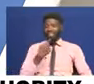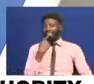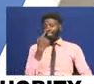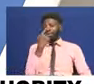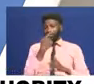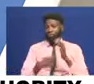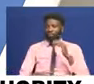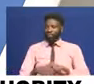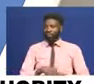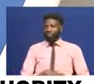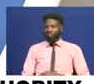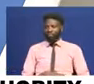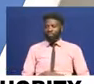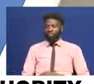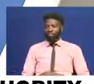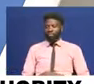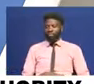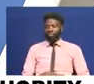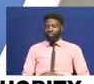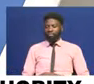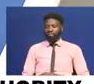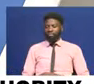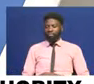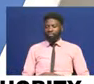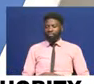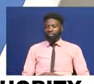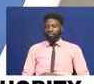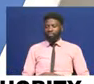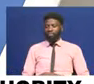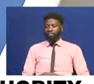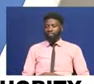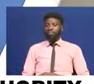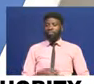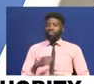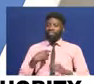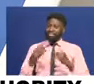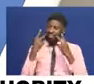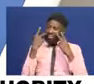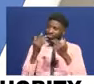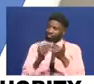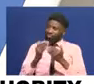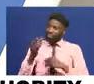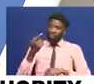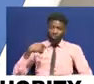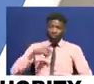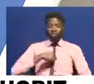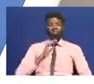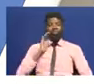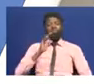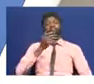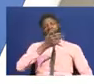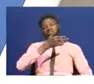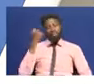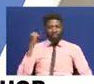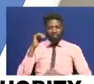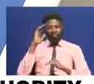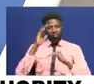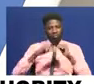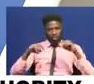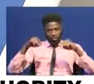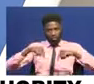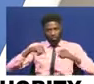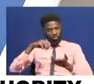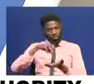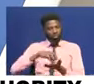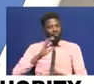it might be a very simplistic statement, but the worst case scenario I see is that we end up slightly better than we are today. You're sure?